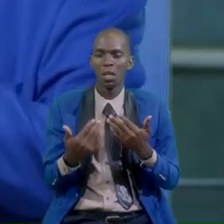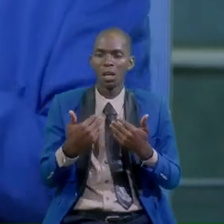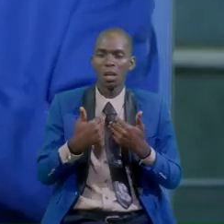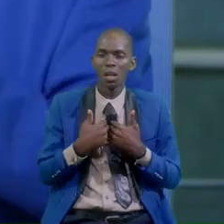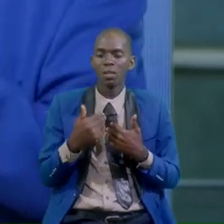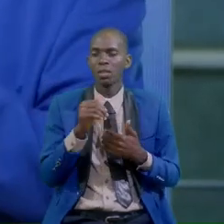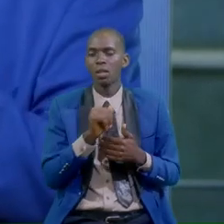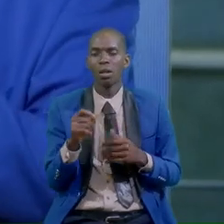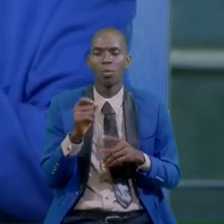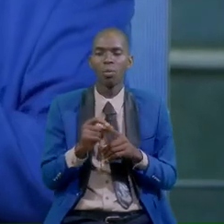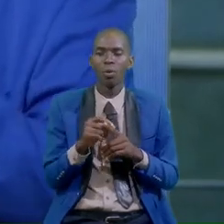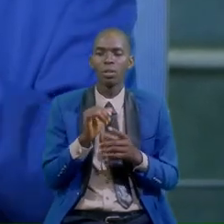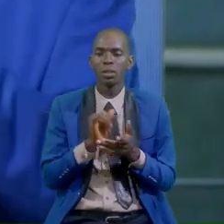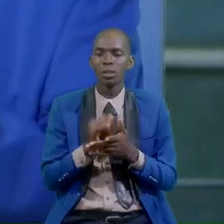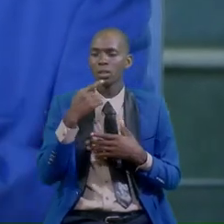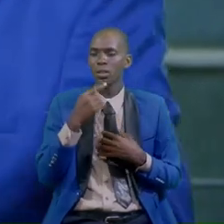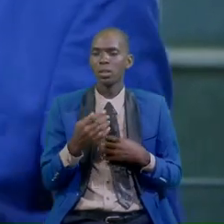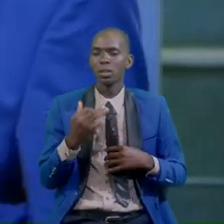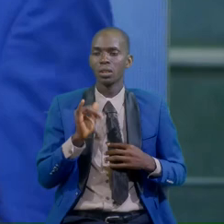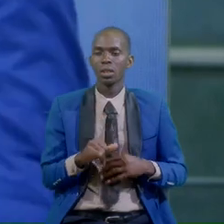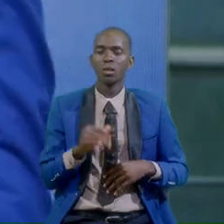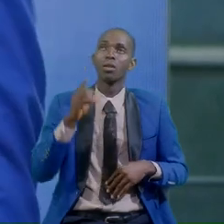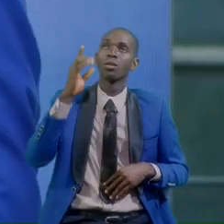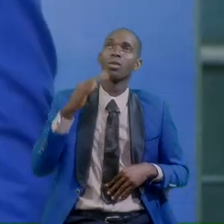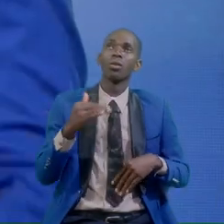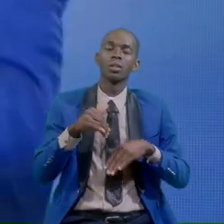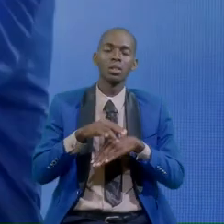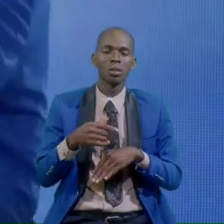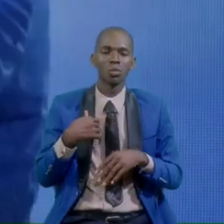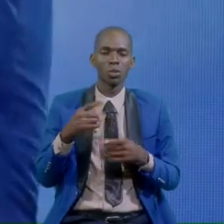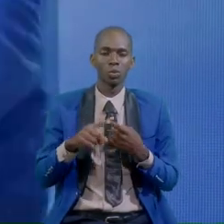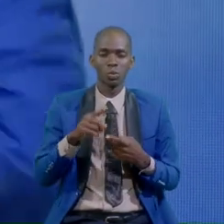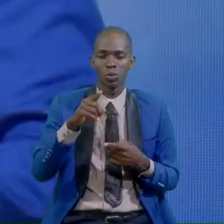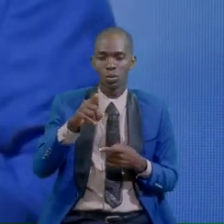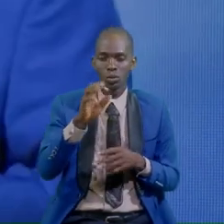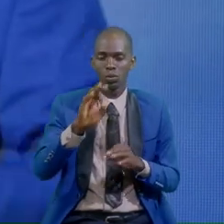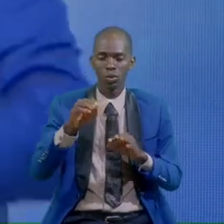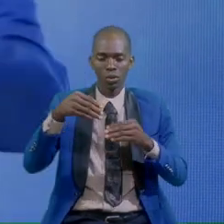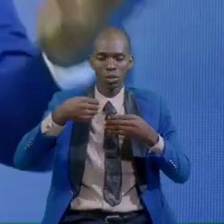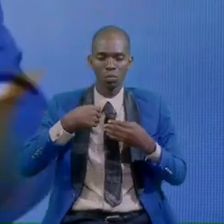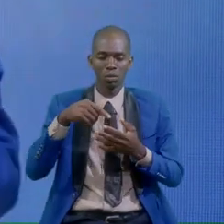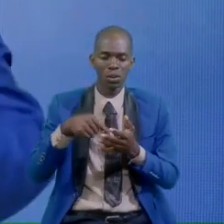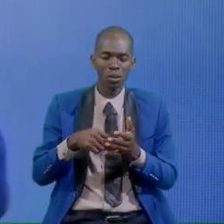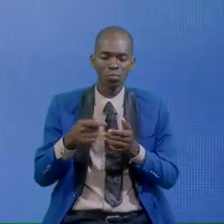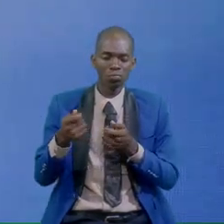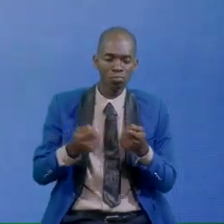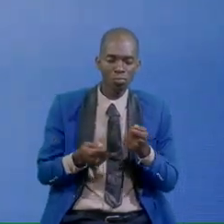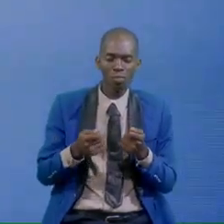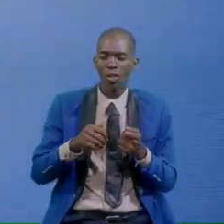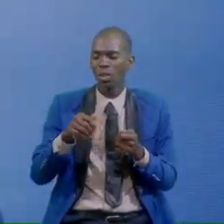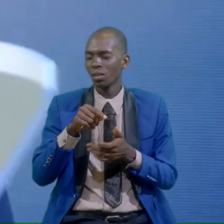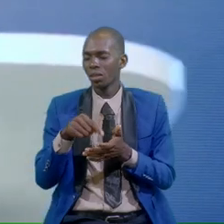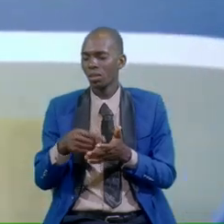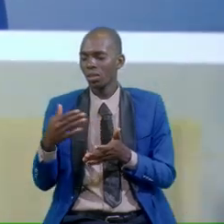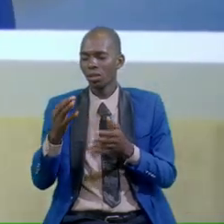says, anybody that the Lord has sent me to you, that if you donate this car, if you donate this, if you go and sell